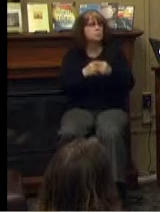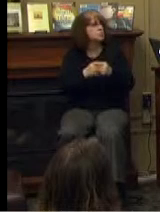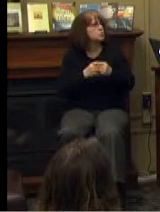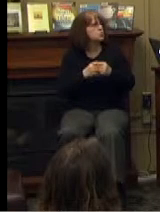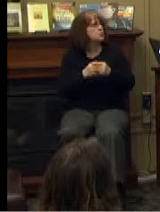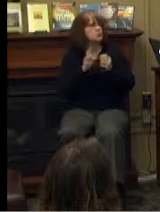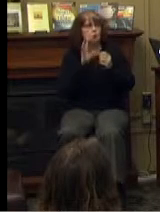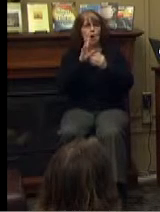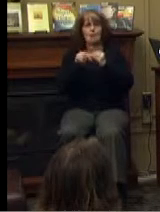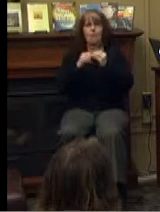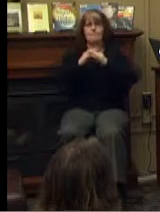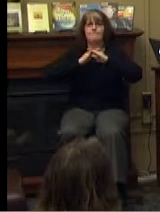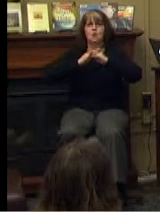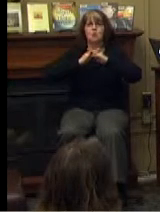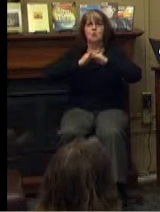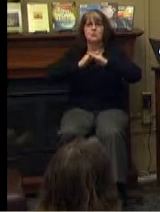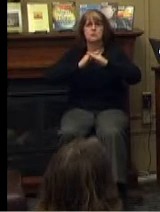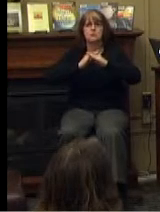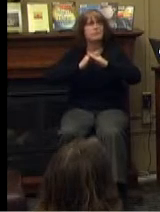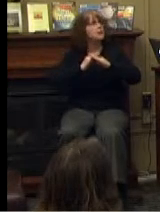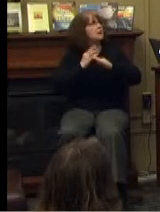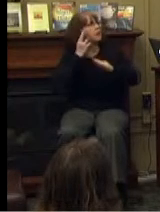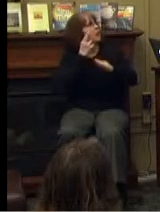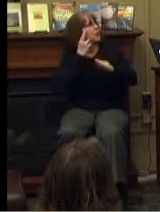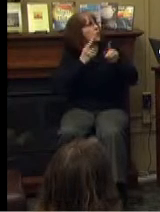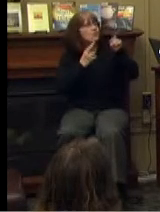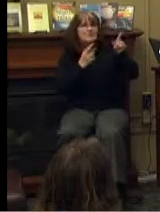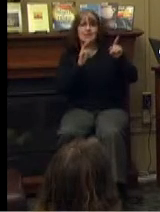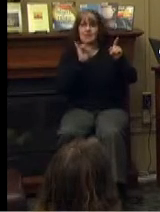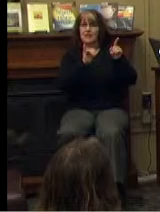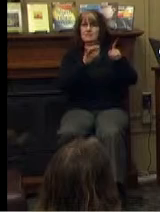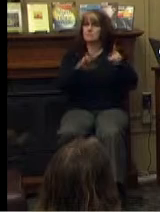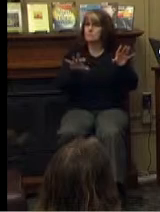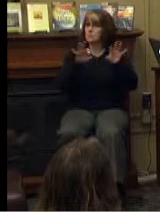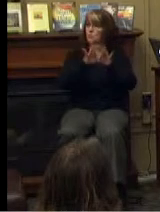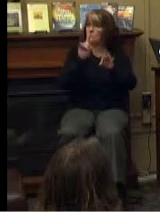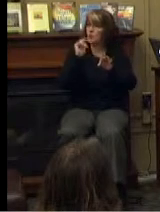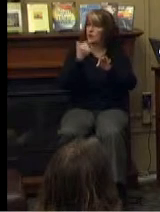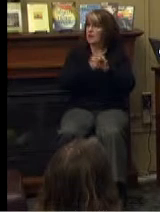the barriers and why this is important for us to include